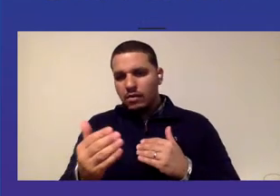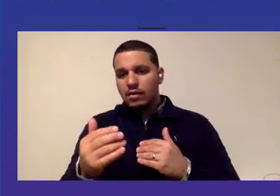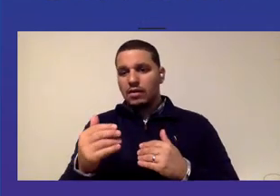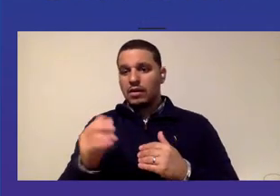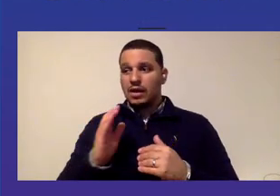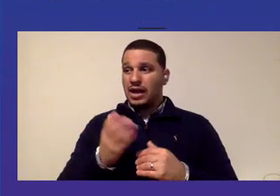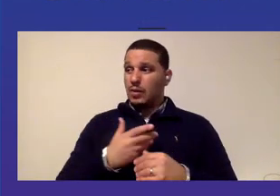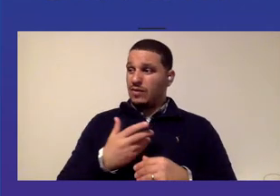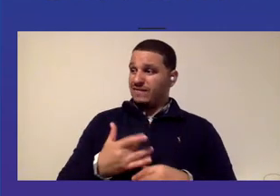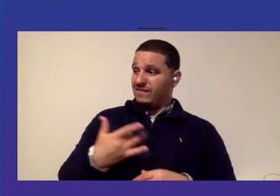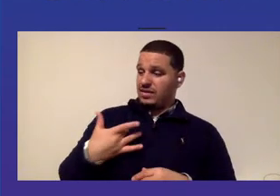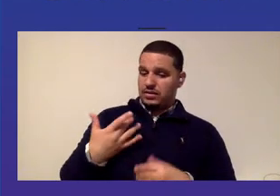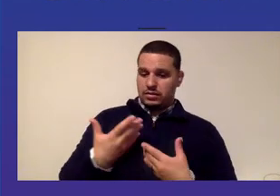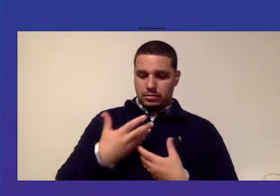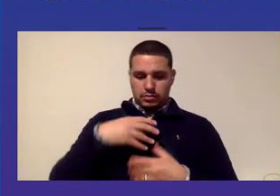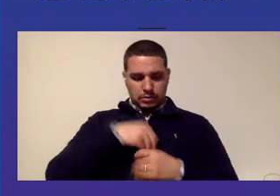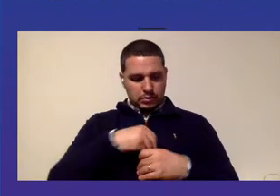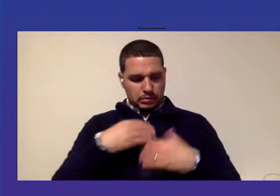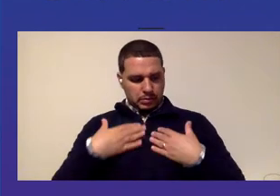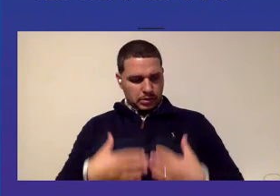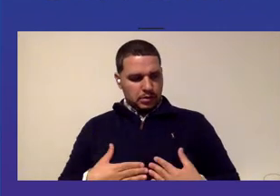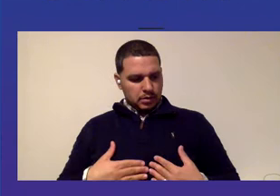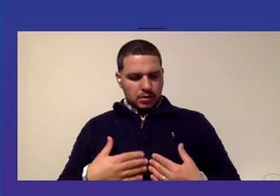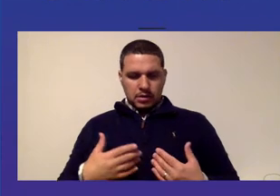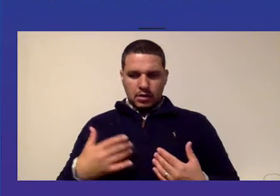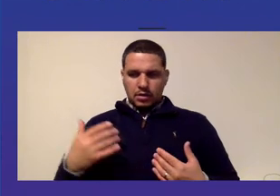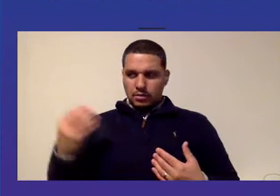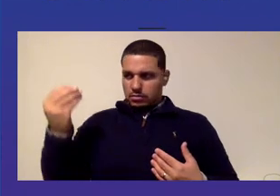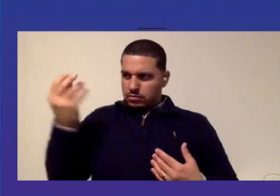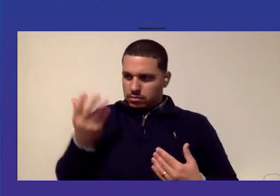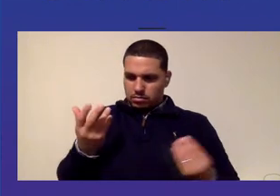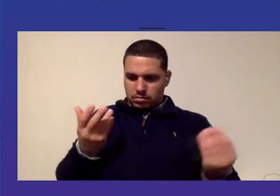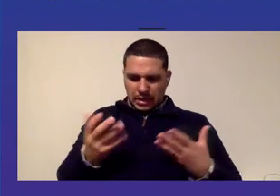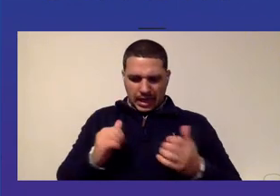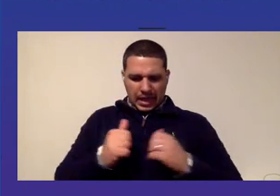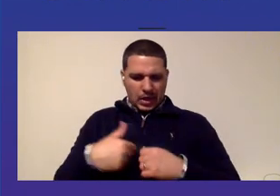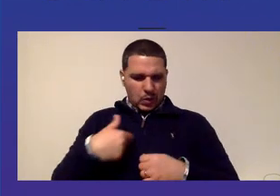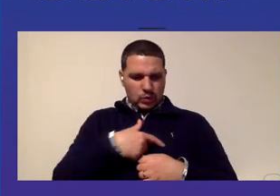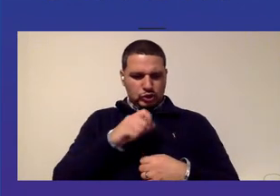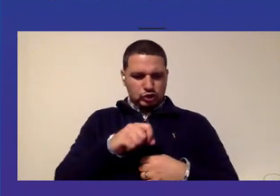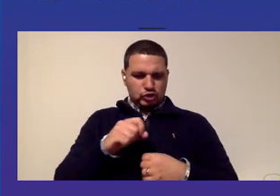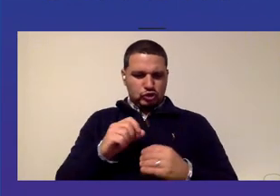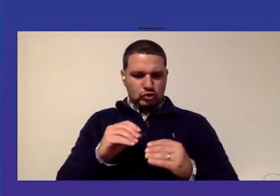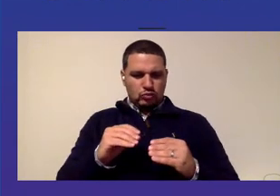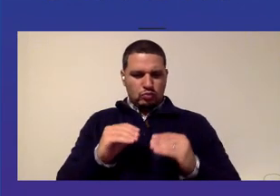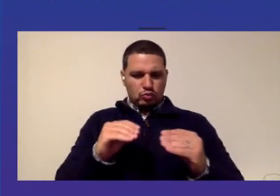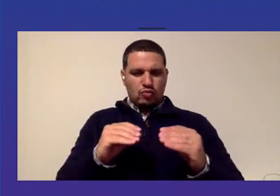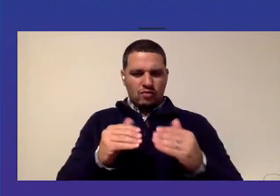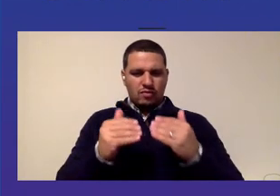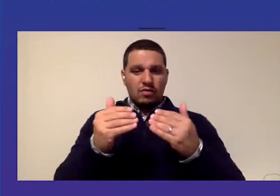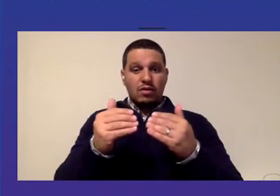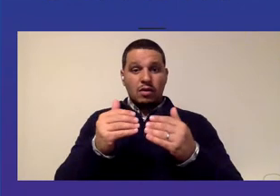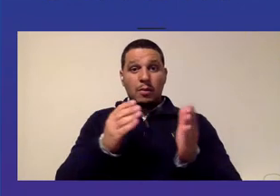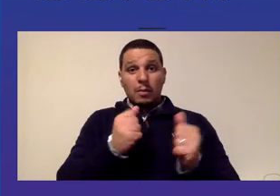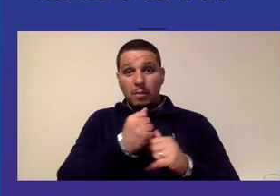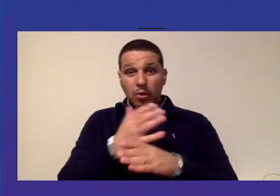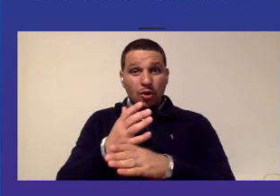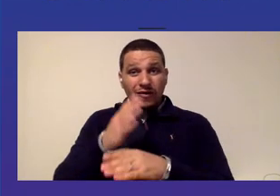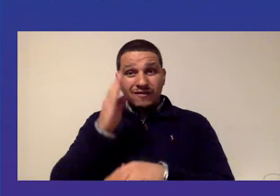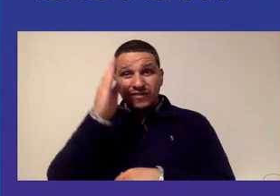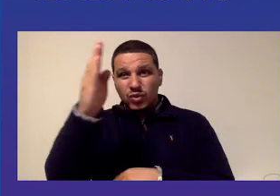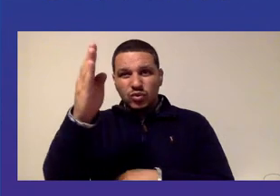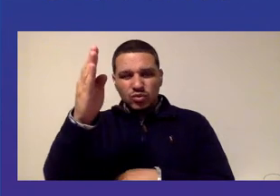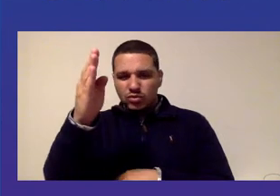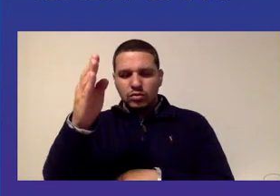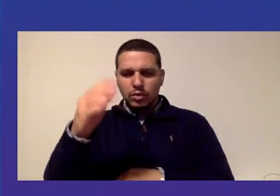in our bodies, what they will tell us about how we should move beyond preparing for the future to creating the